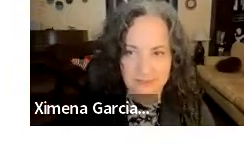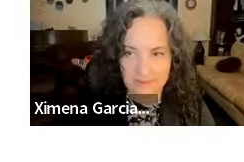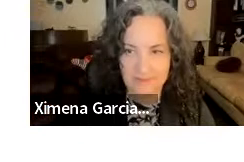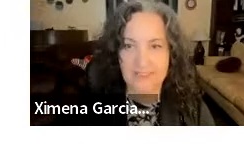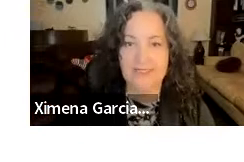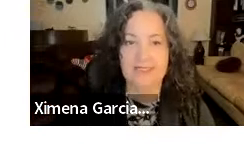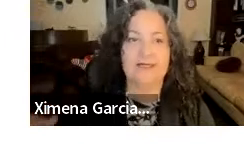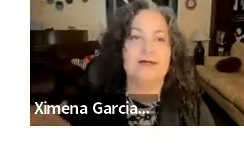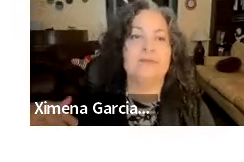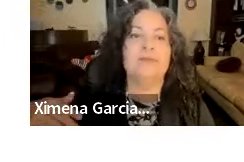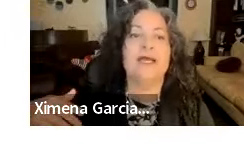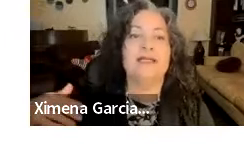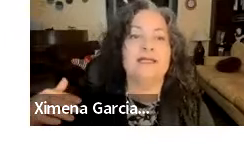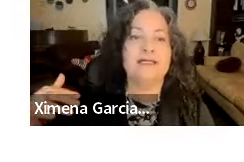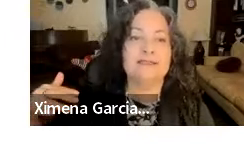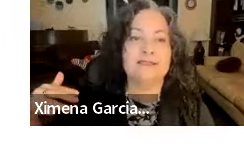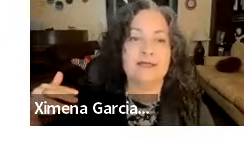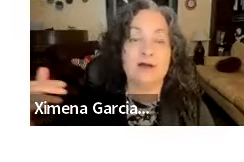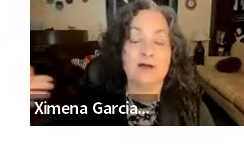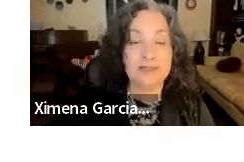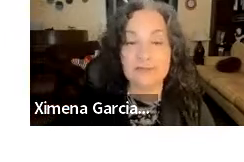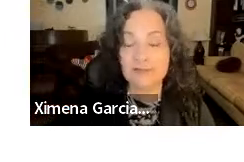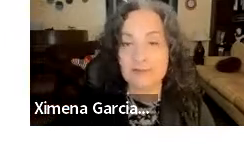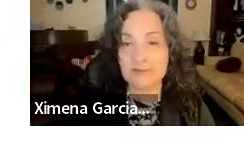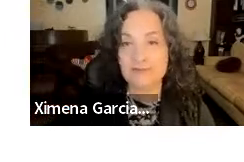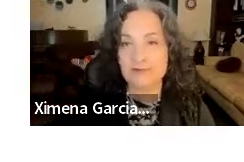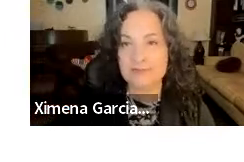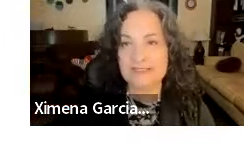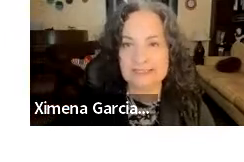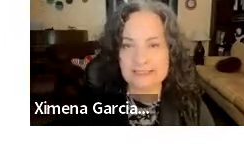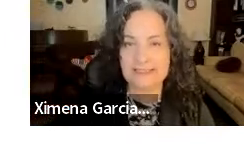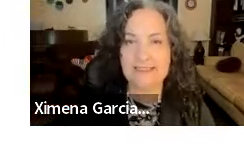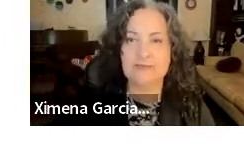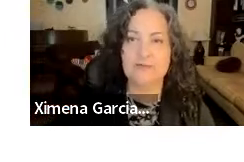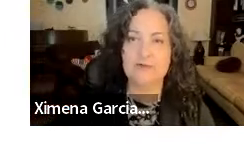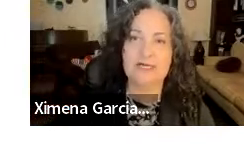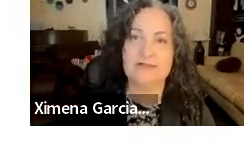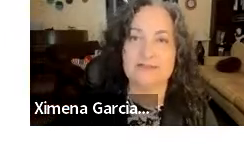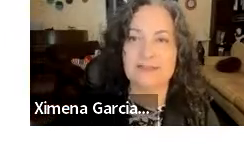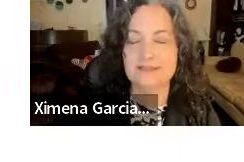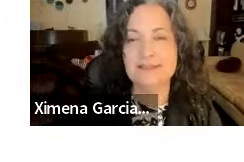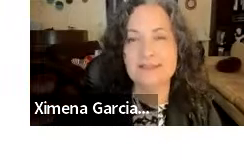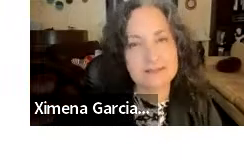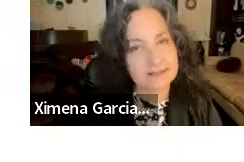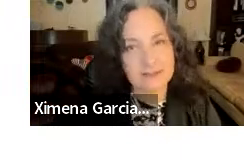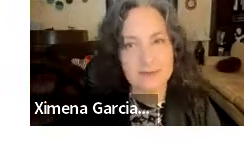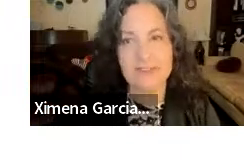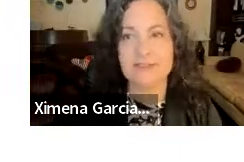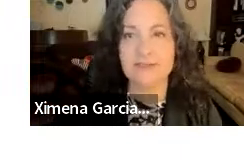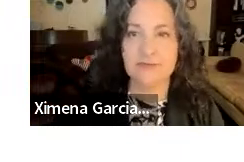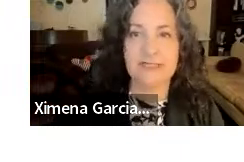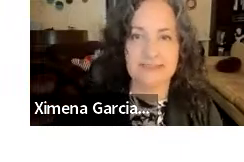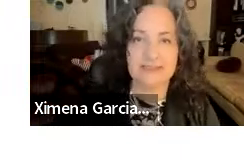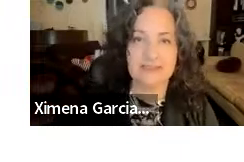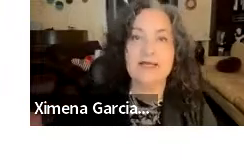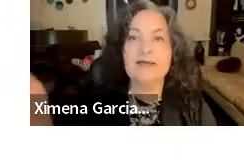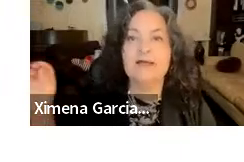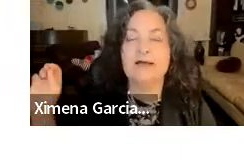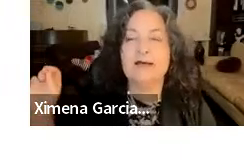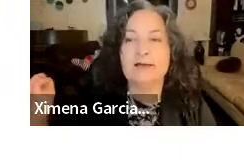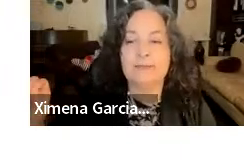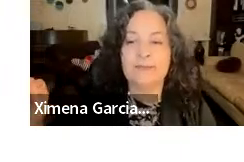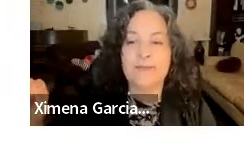every year. And it's already available in pharmacies and clinics. The rollout is a little slow in certain